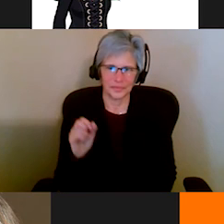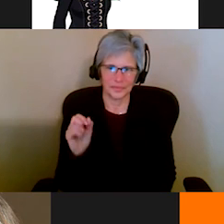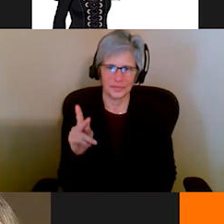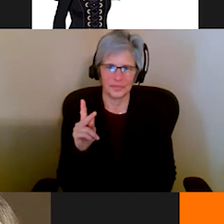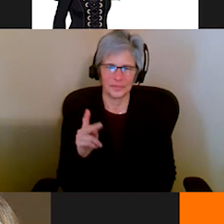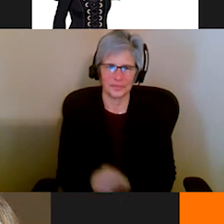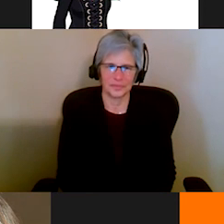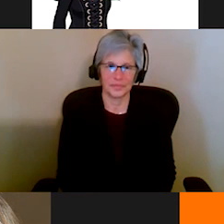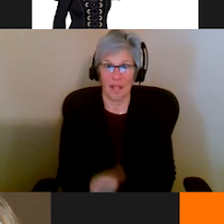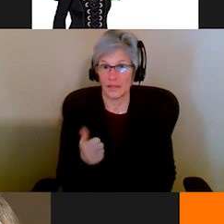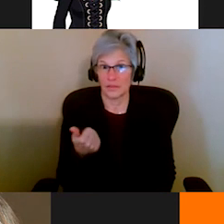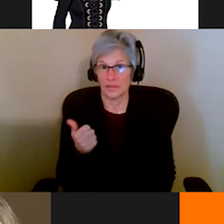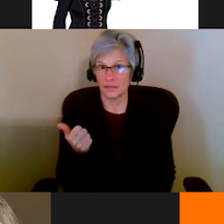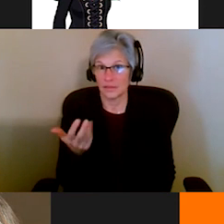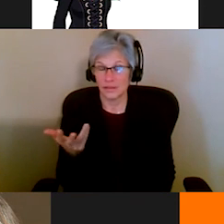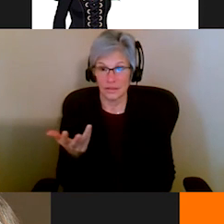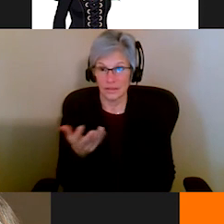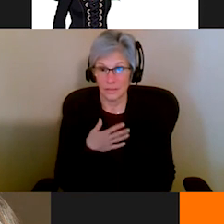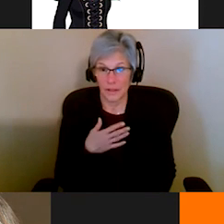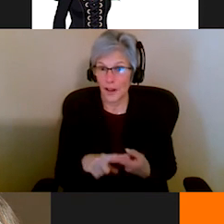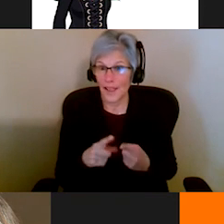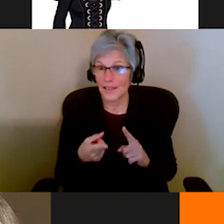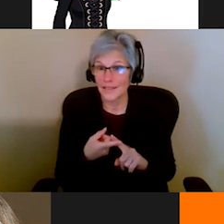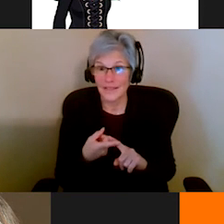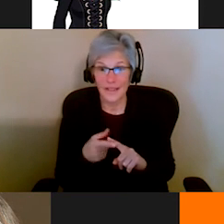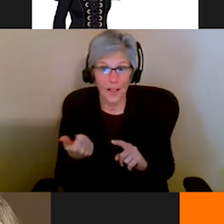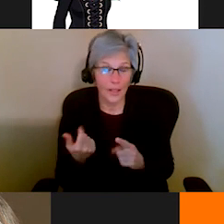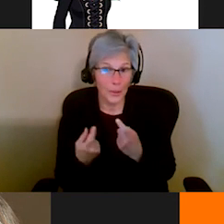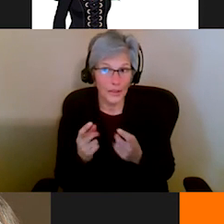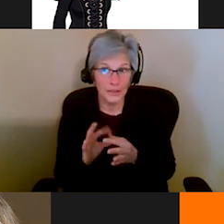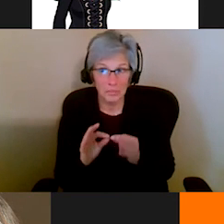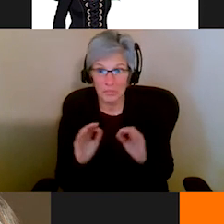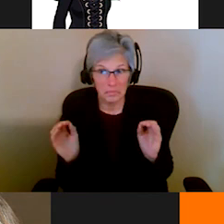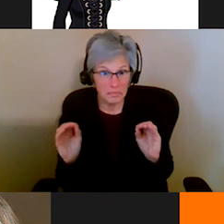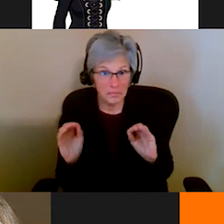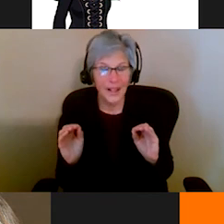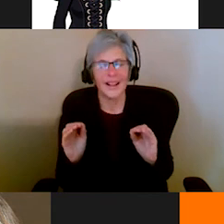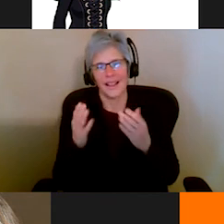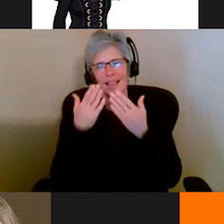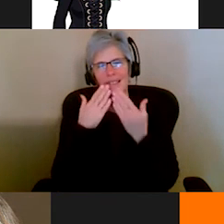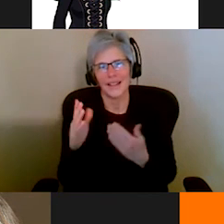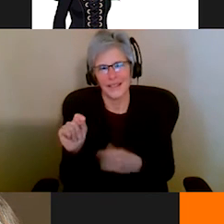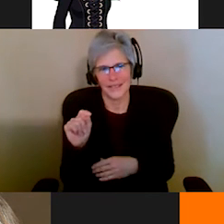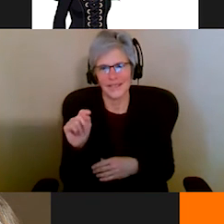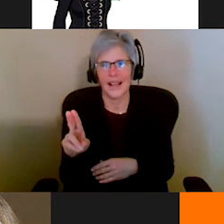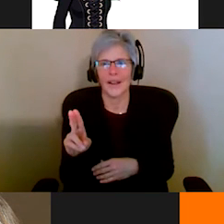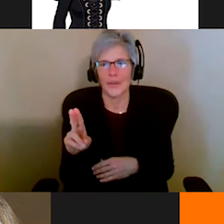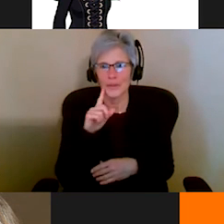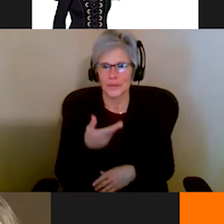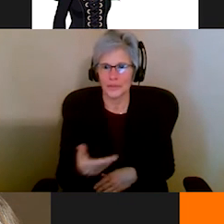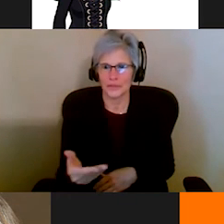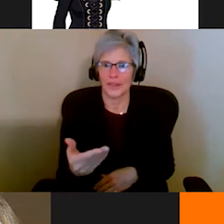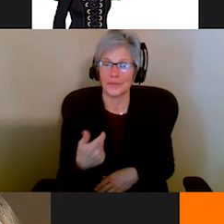Well, anything else? Anything else, my friends? If there's nothing else, I want to thank Towson University for having me